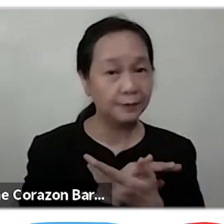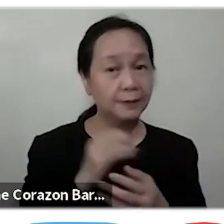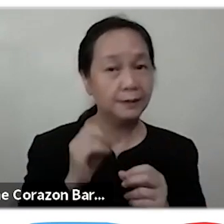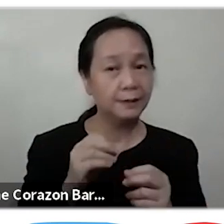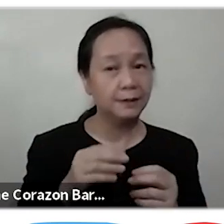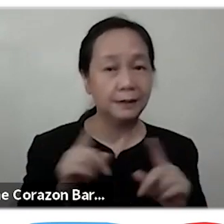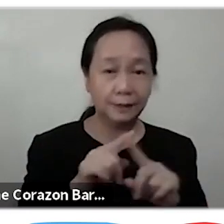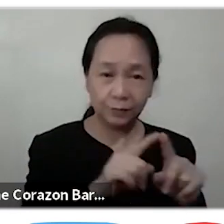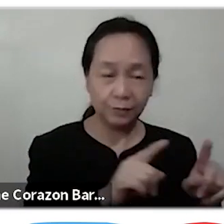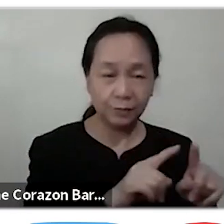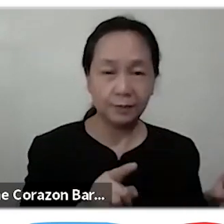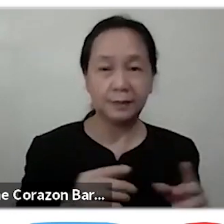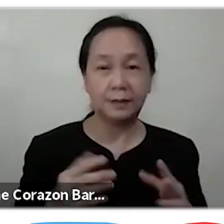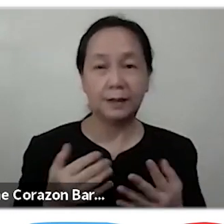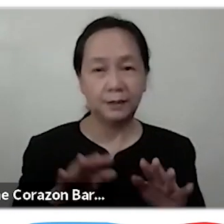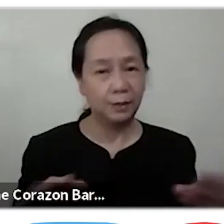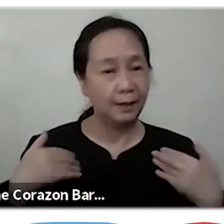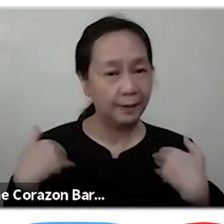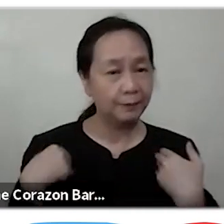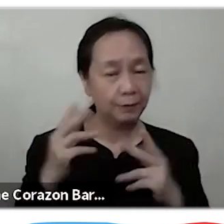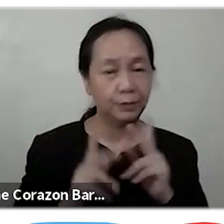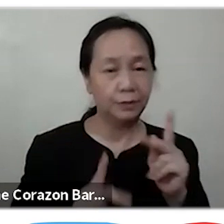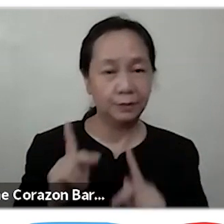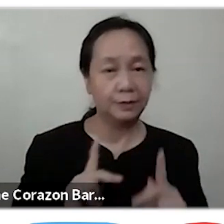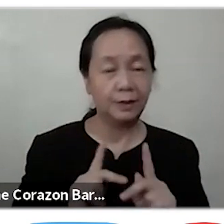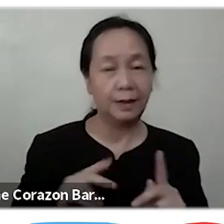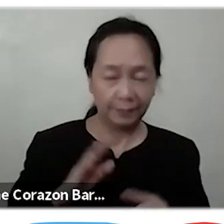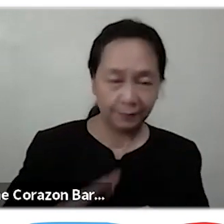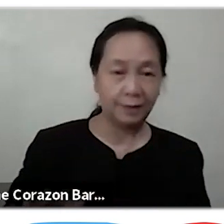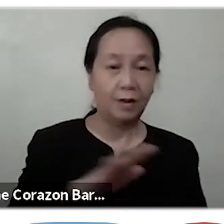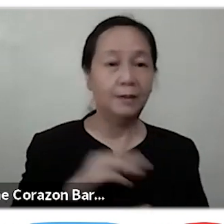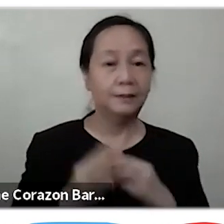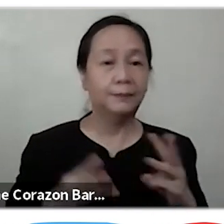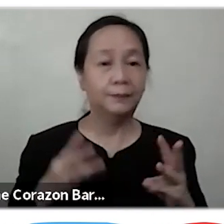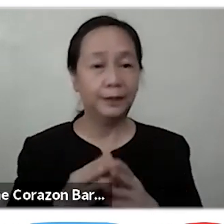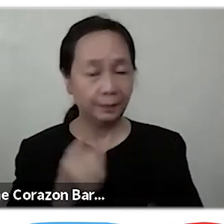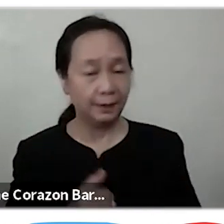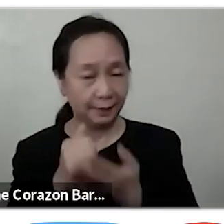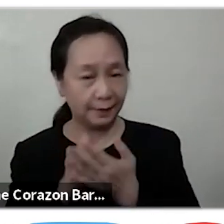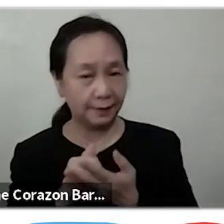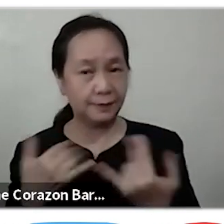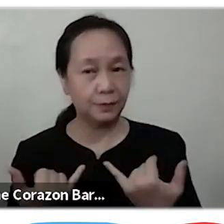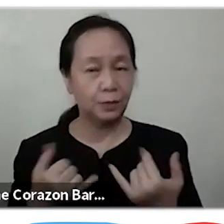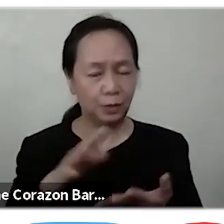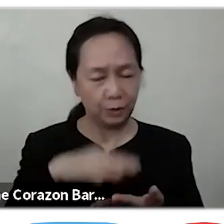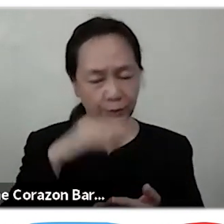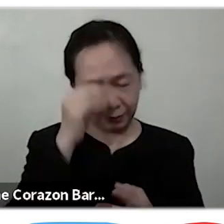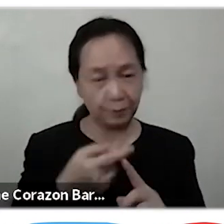diversified network of children and young people from around the world, and it is helping us to learn through our own